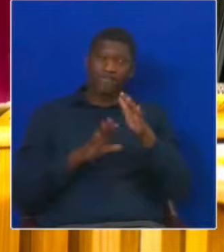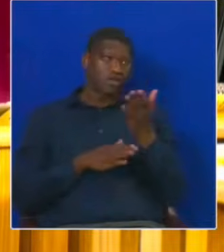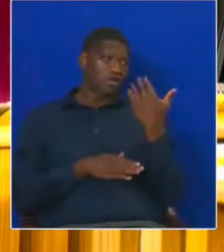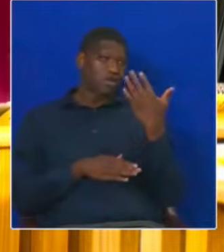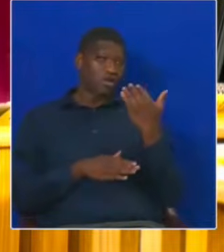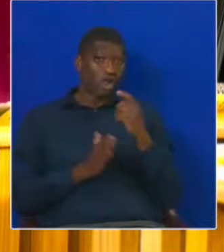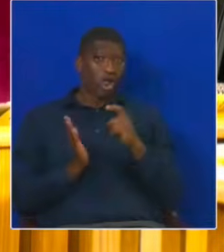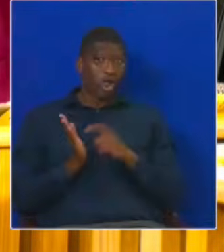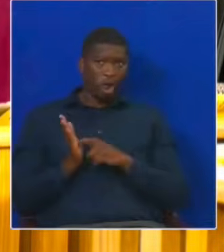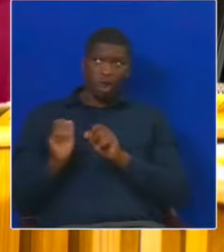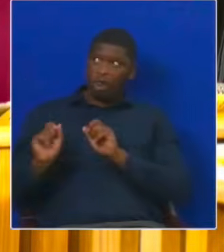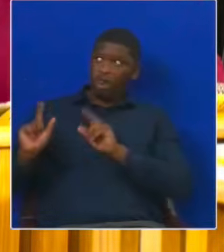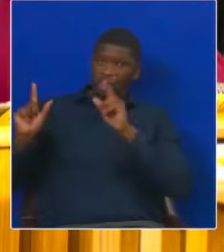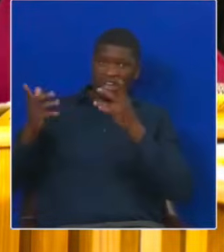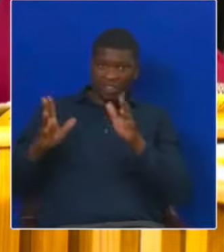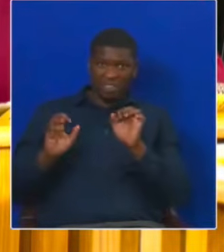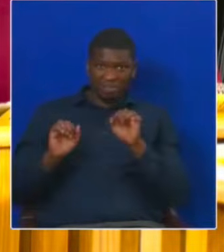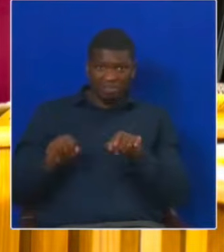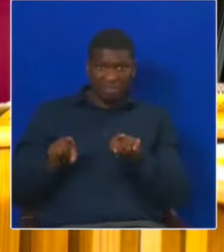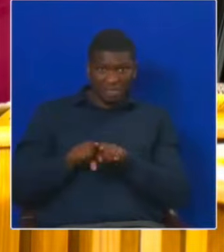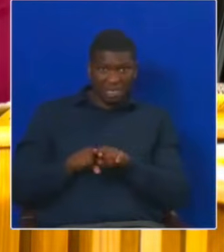yesterday?